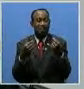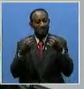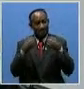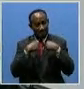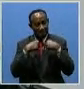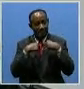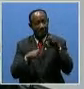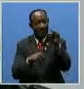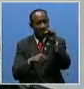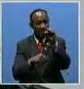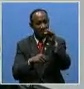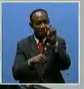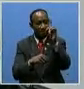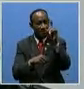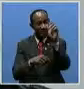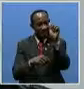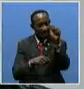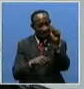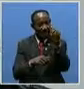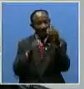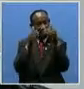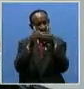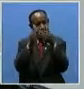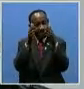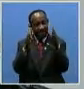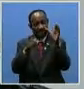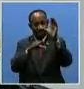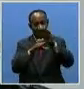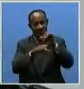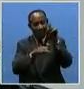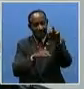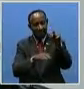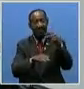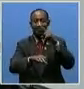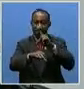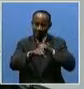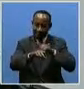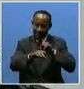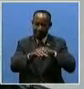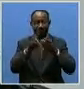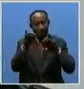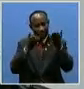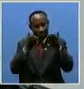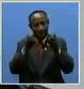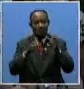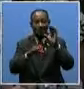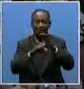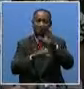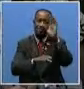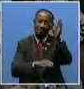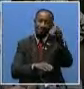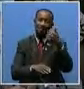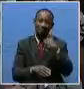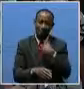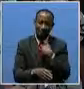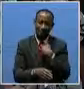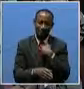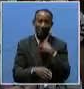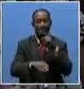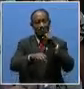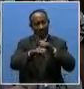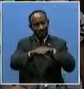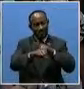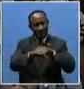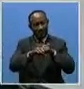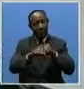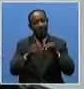Adventist myself. I'm an elder in the church. I even had time to attend service. I had time to attend